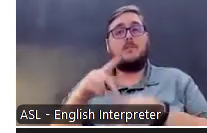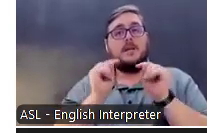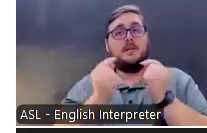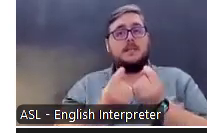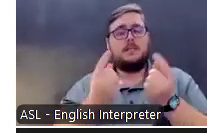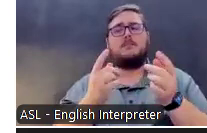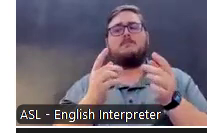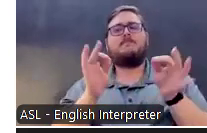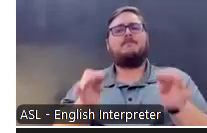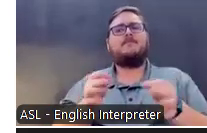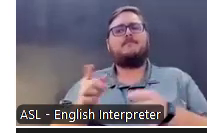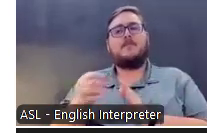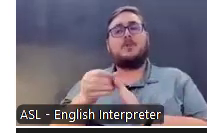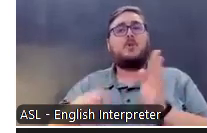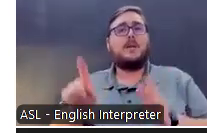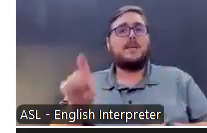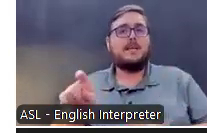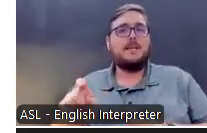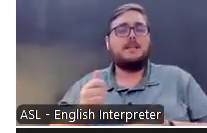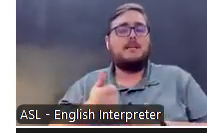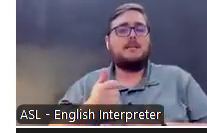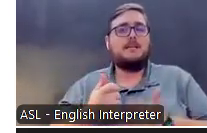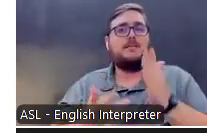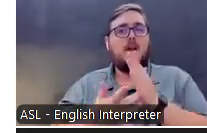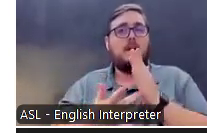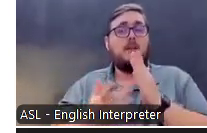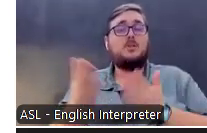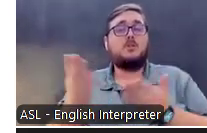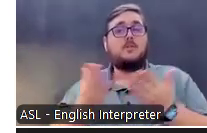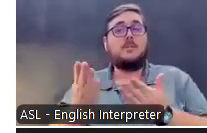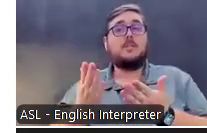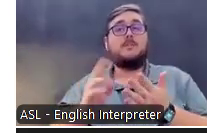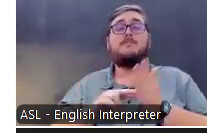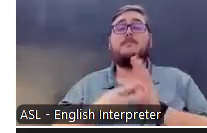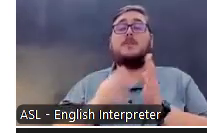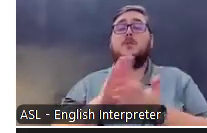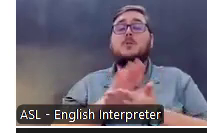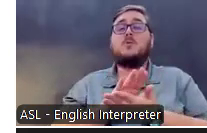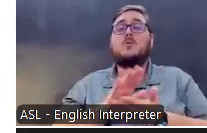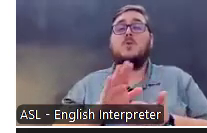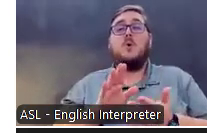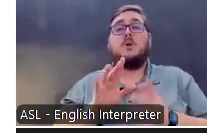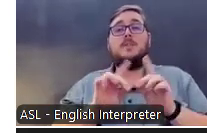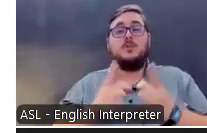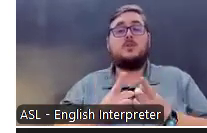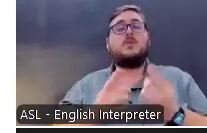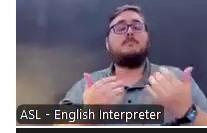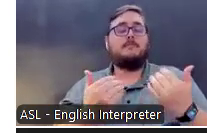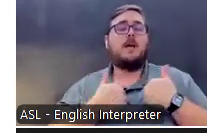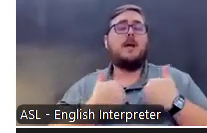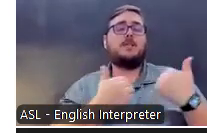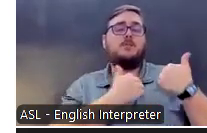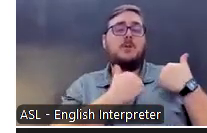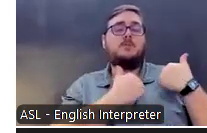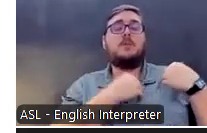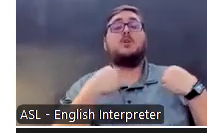technology and/or services, then the school district has the obligation to provide the needed AT and AT services at no cost